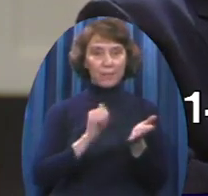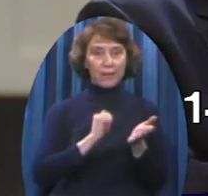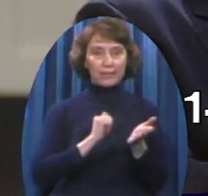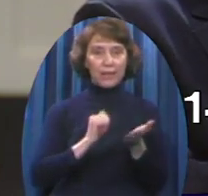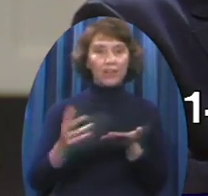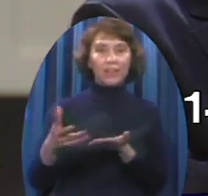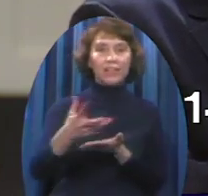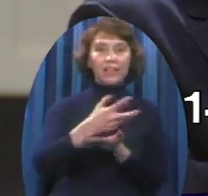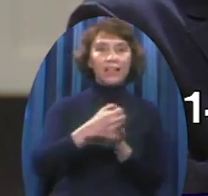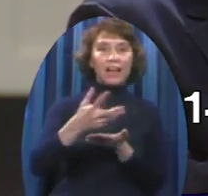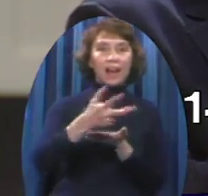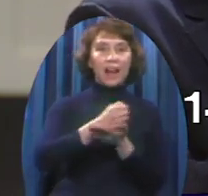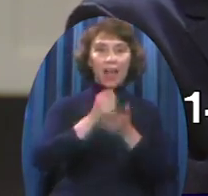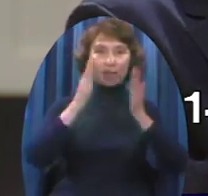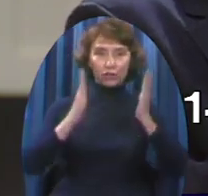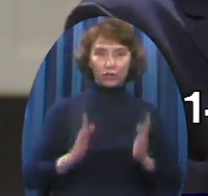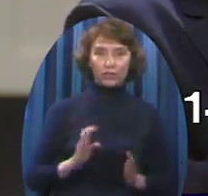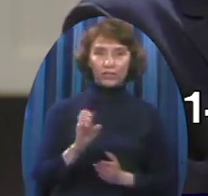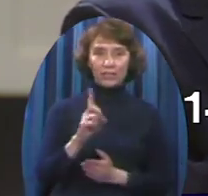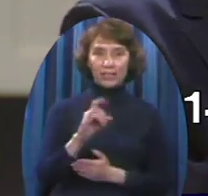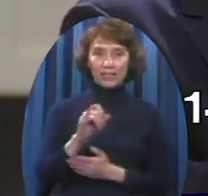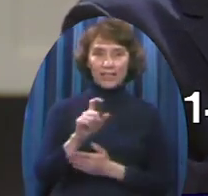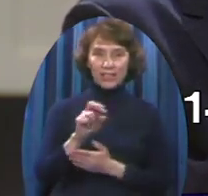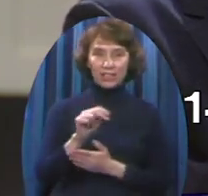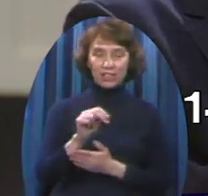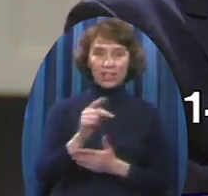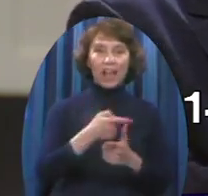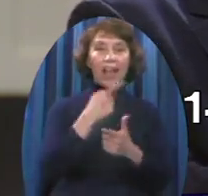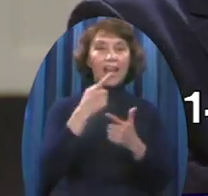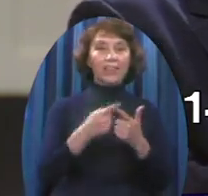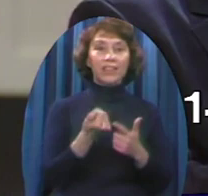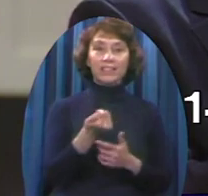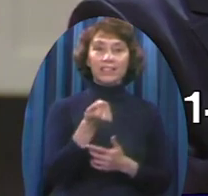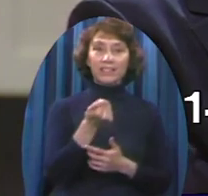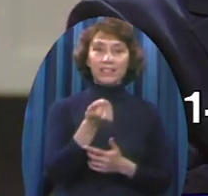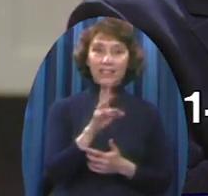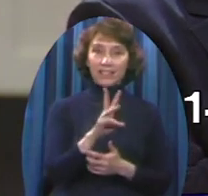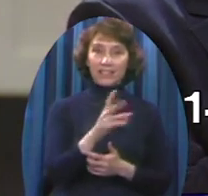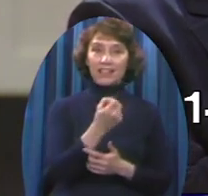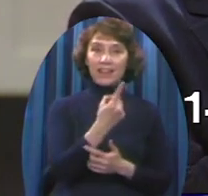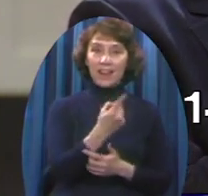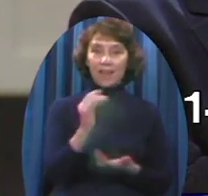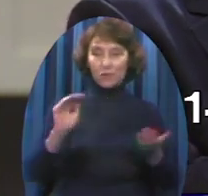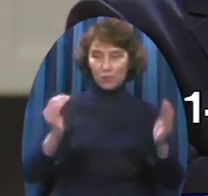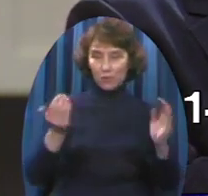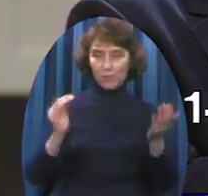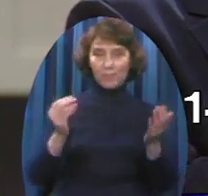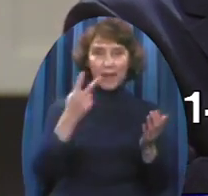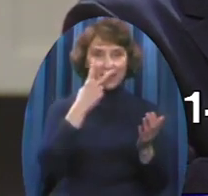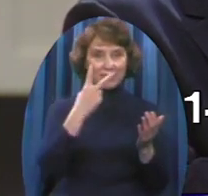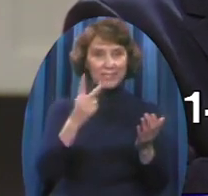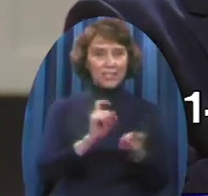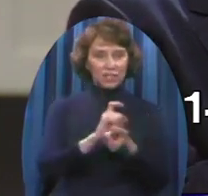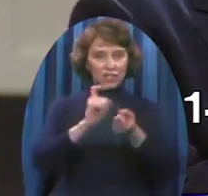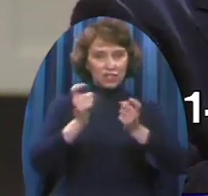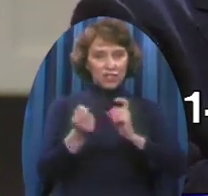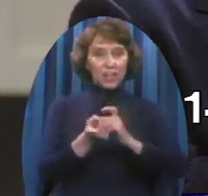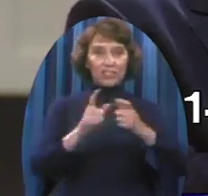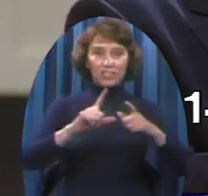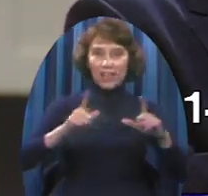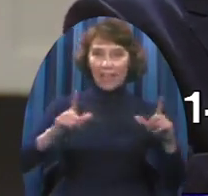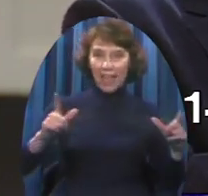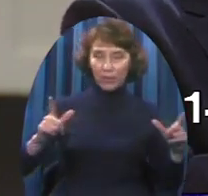edition. And this one, the 1611 edition, I think you'll like to compare the two and see what changes there have been. May I